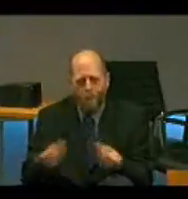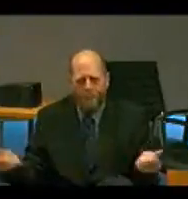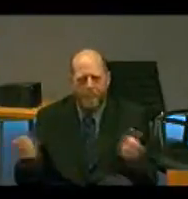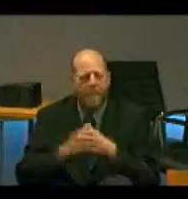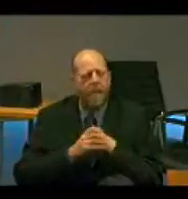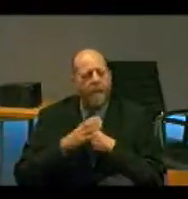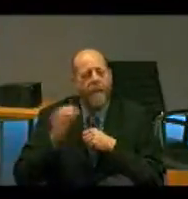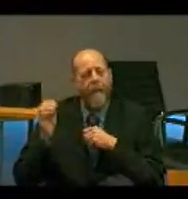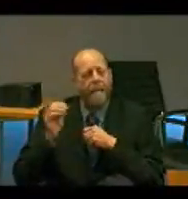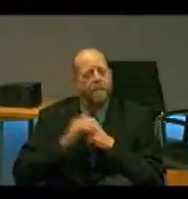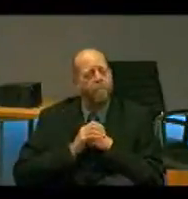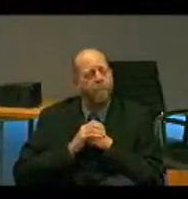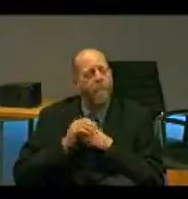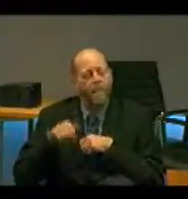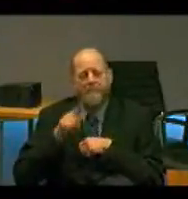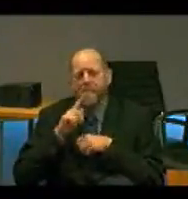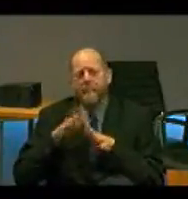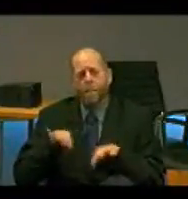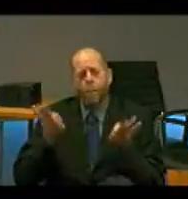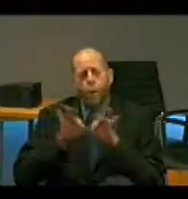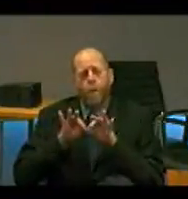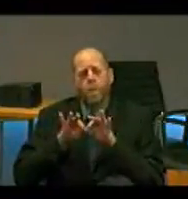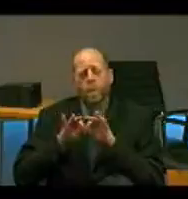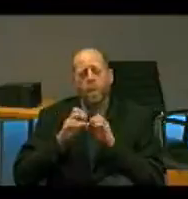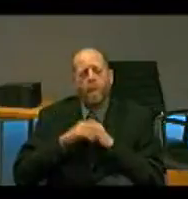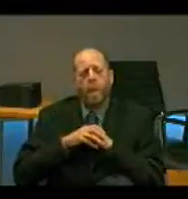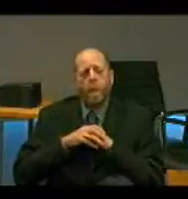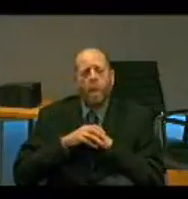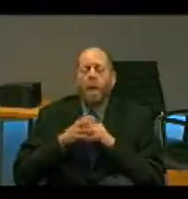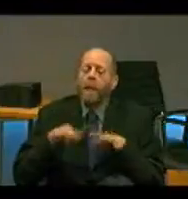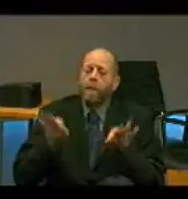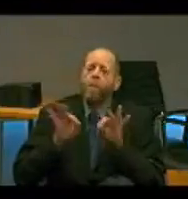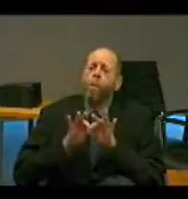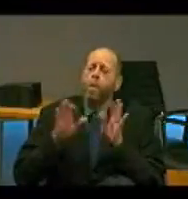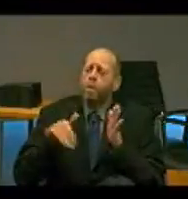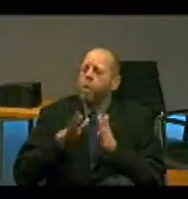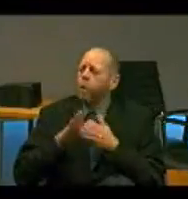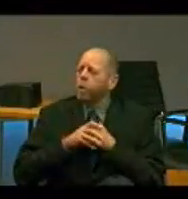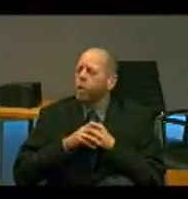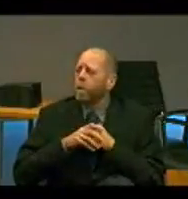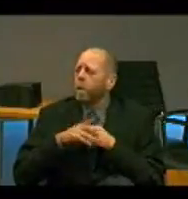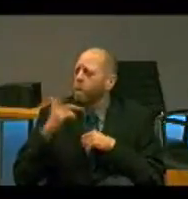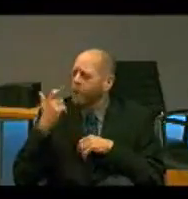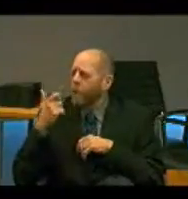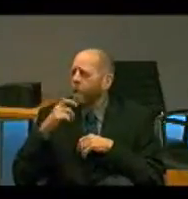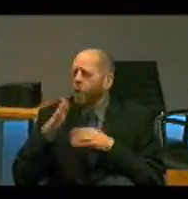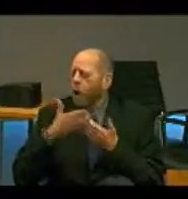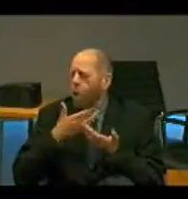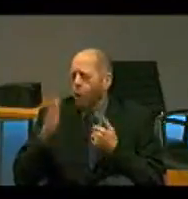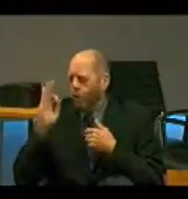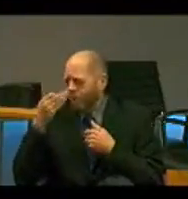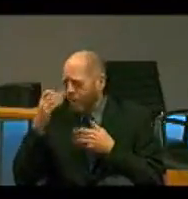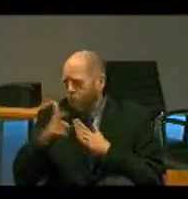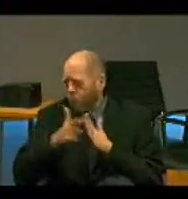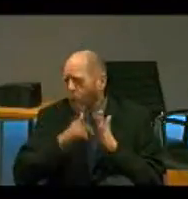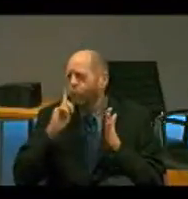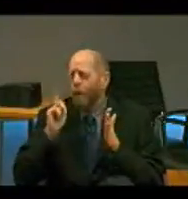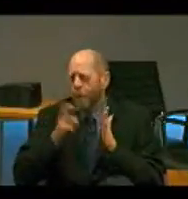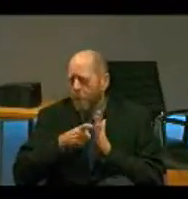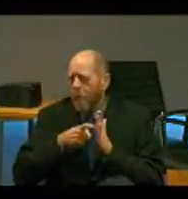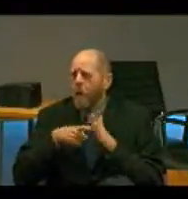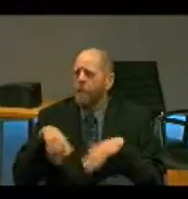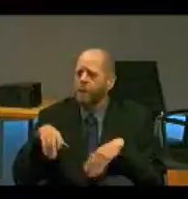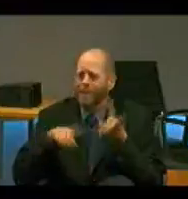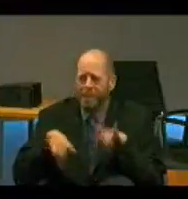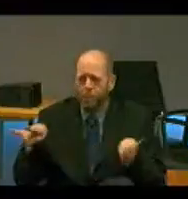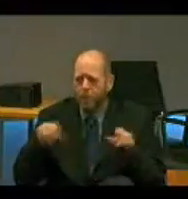And this is an important approach. because although the federal laws recognize